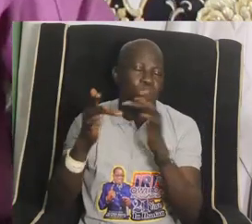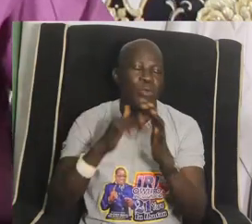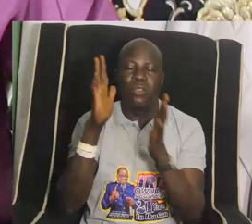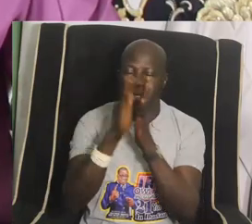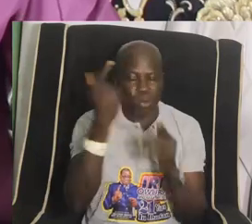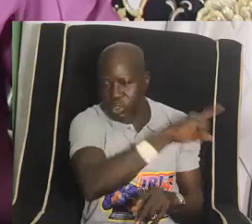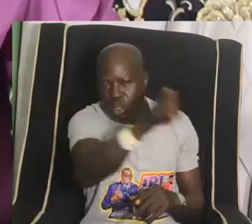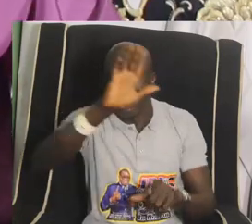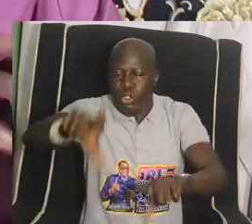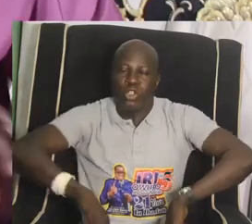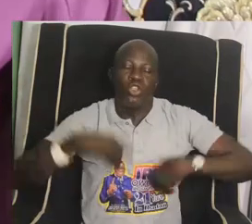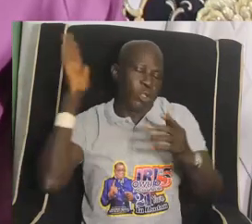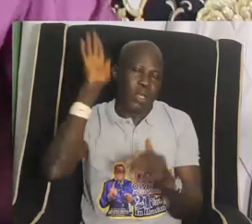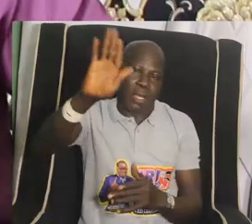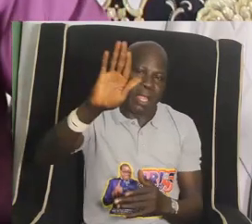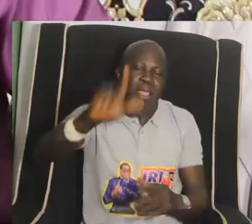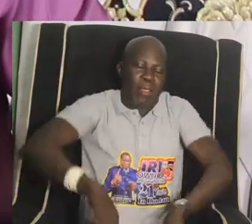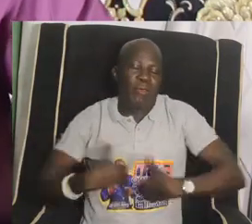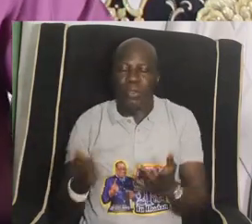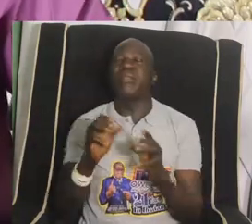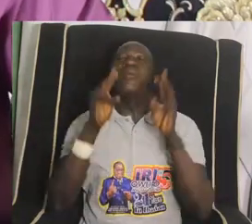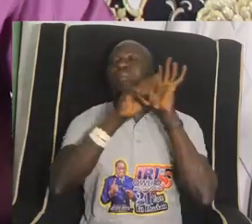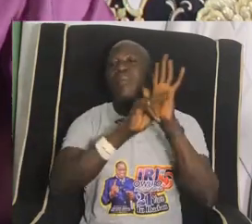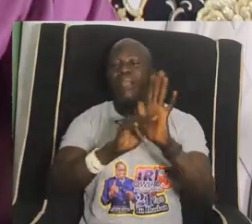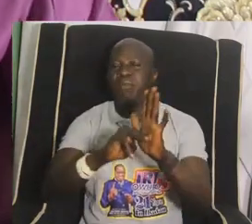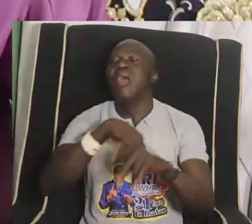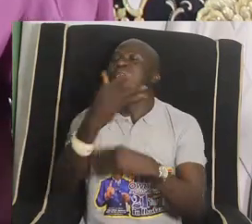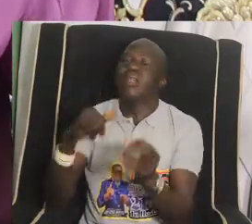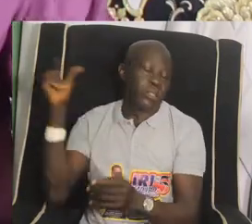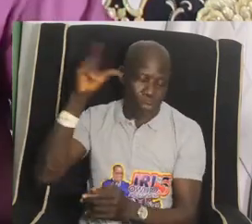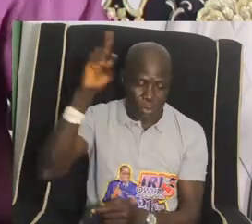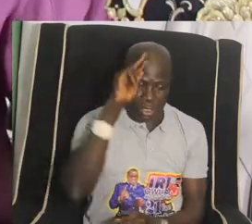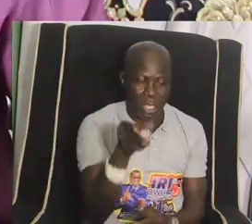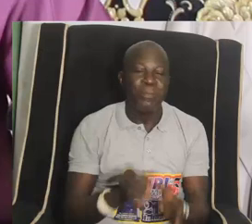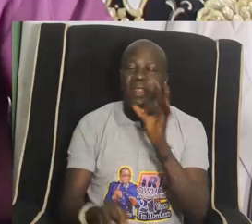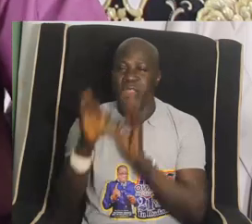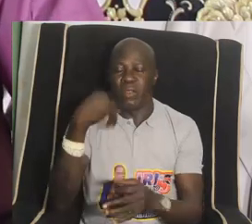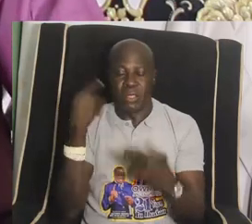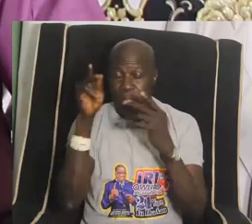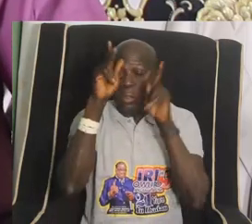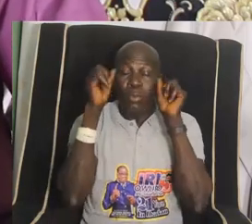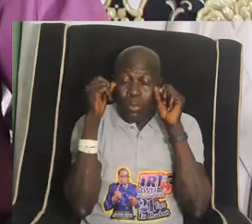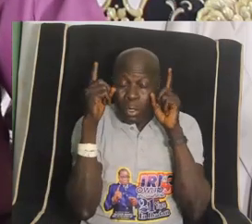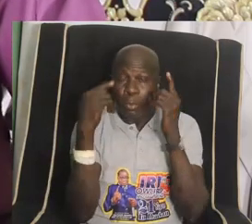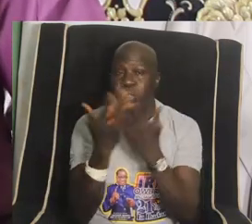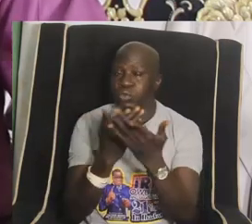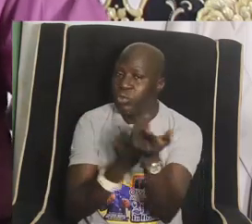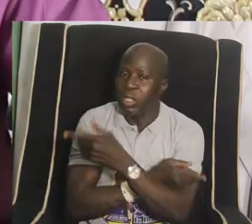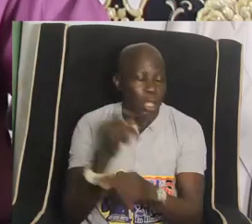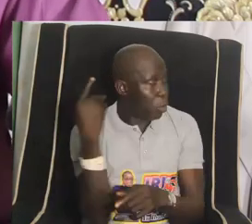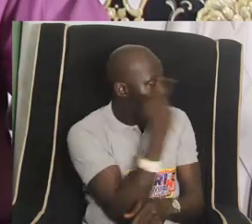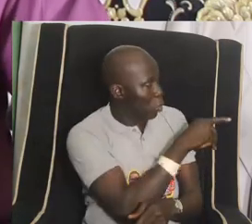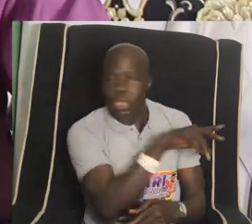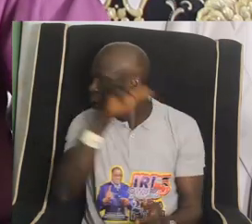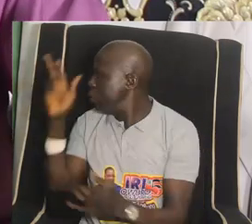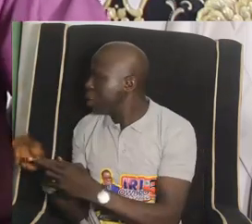pray for you that the name of Jesus. Your love will manifest. Listen to this. You send anyone that wake up today. You